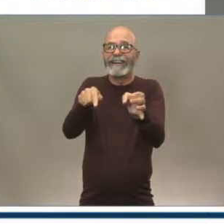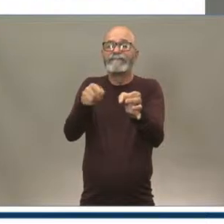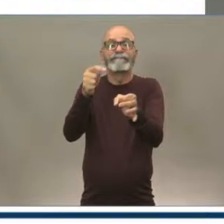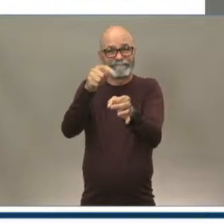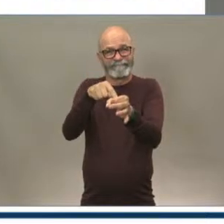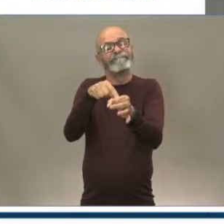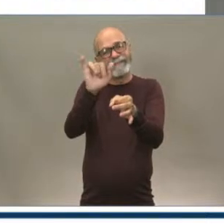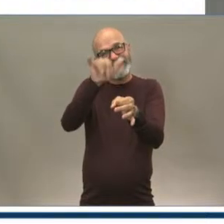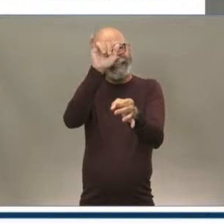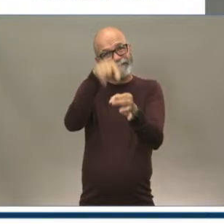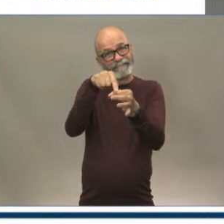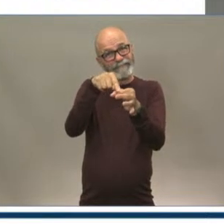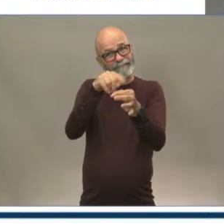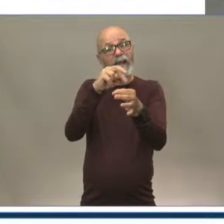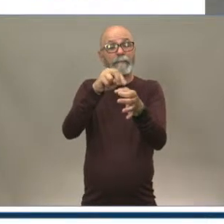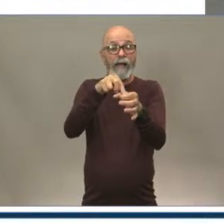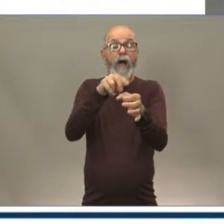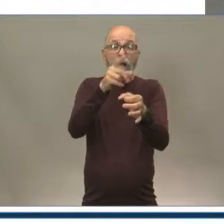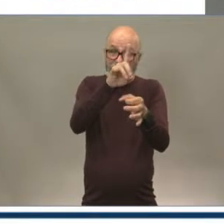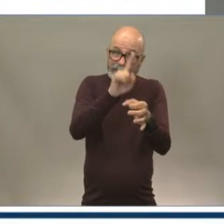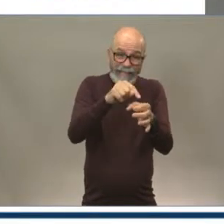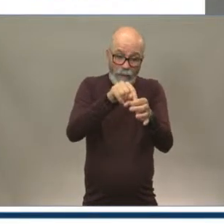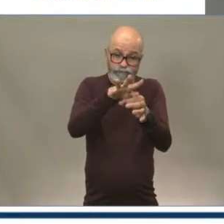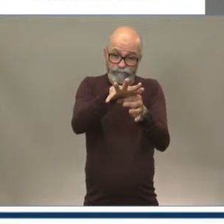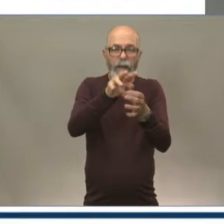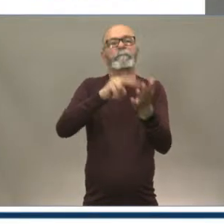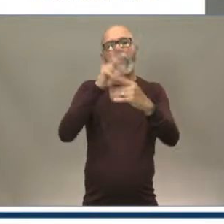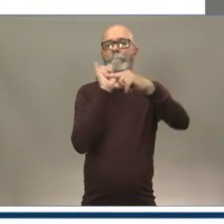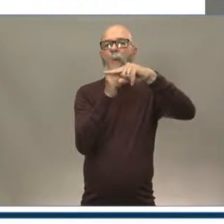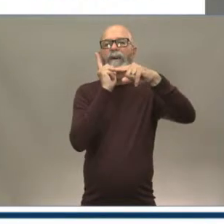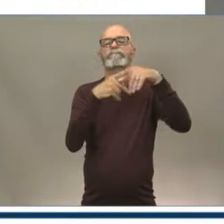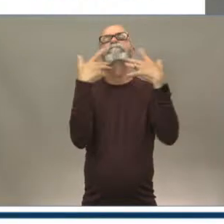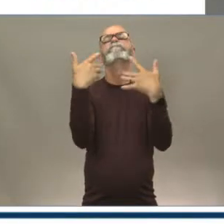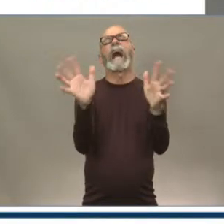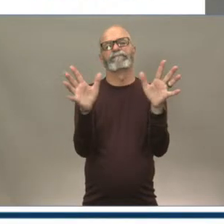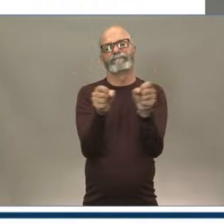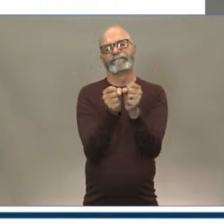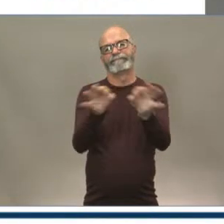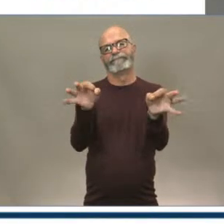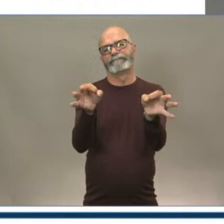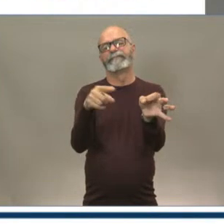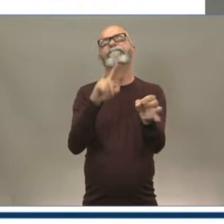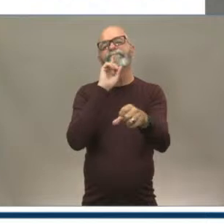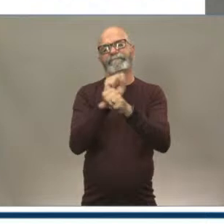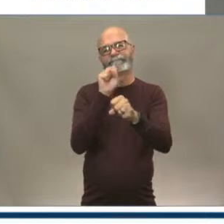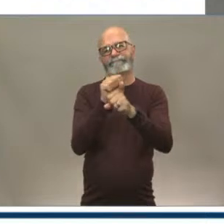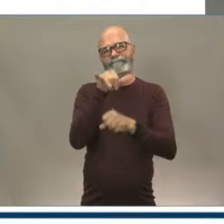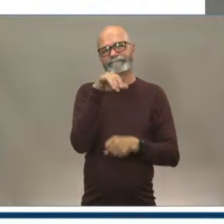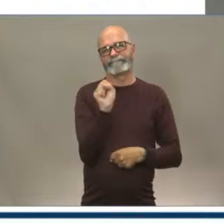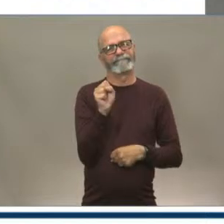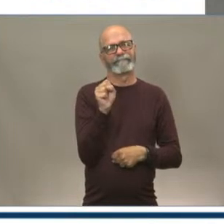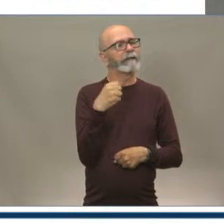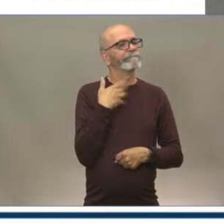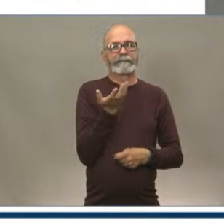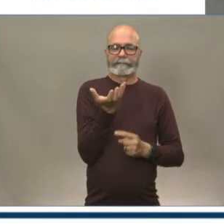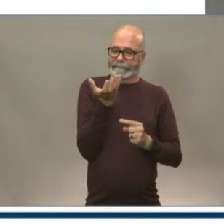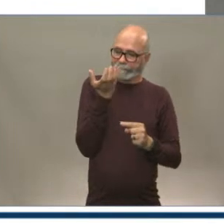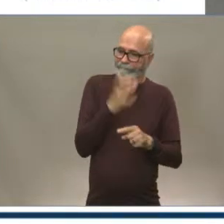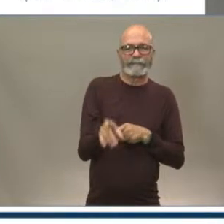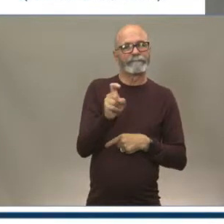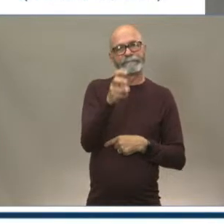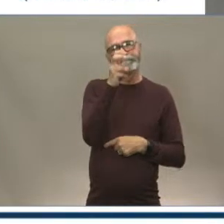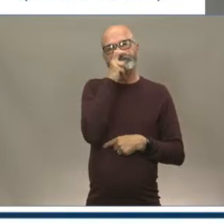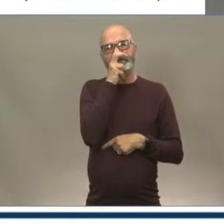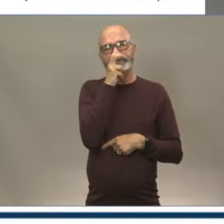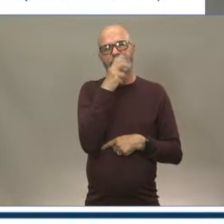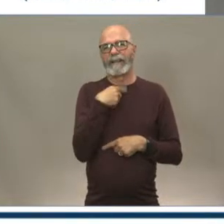and we know that the variants have just this ability to act faster, and that's why we have to be very firmer and act quickly to stay